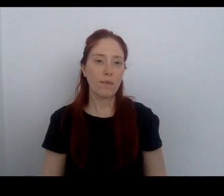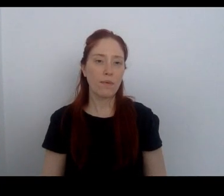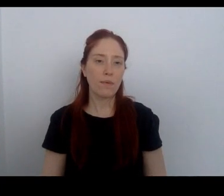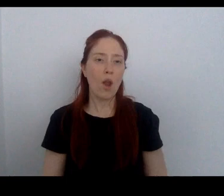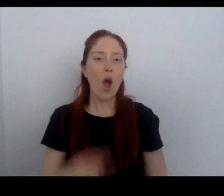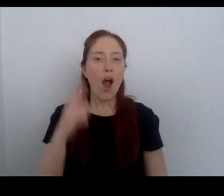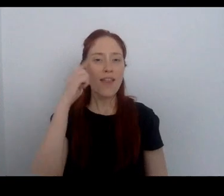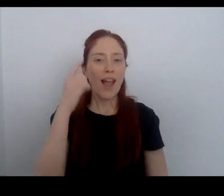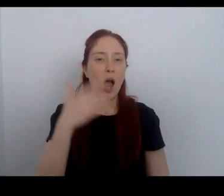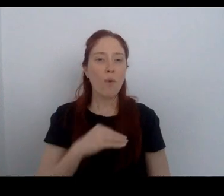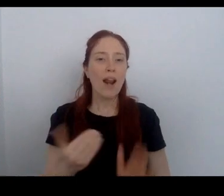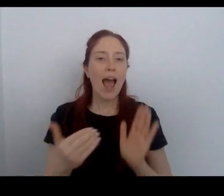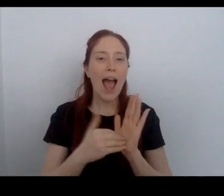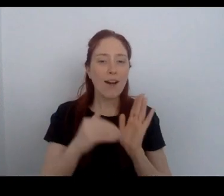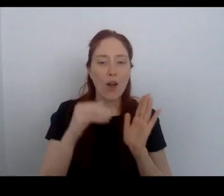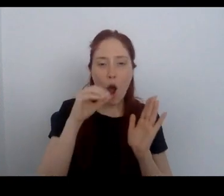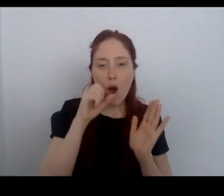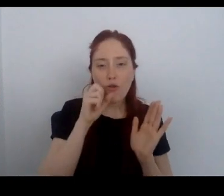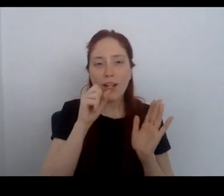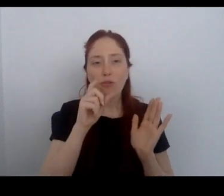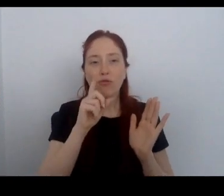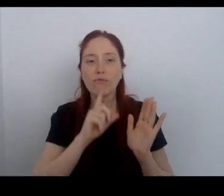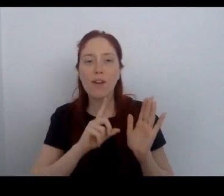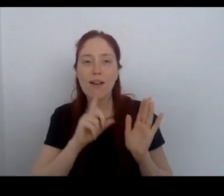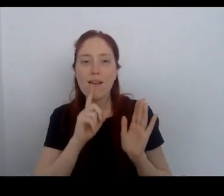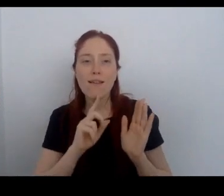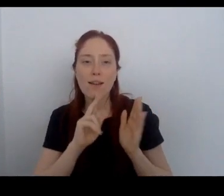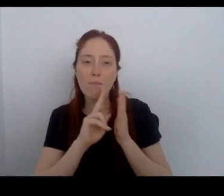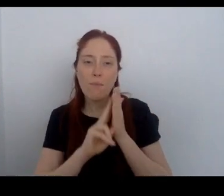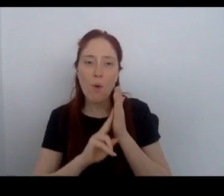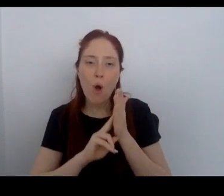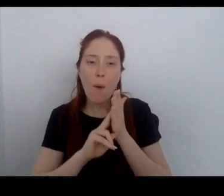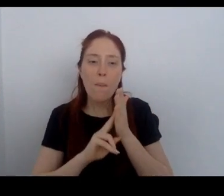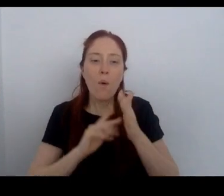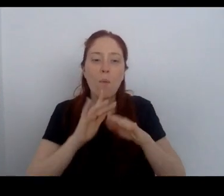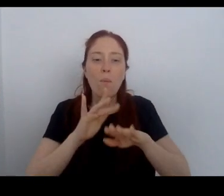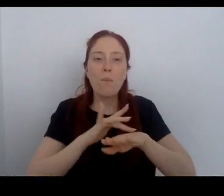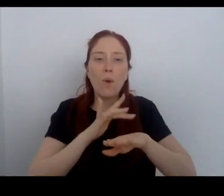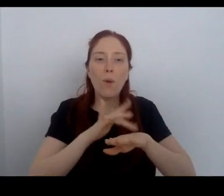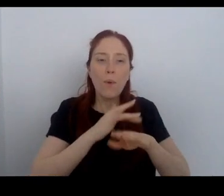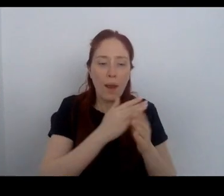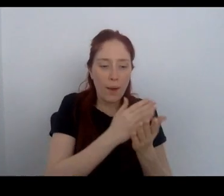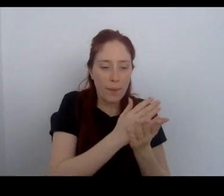orange, red, purple, blue, right. Like in a bit...